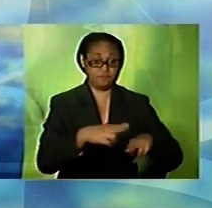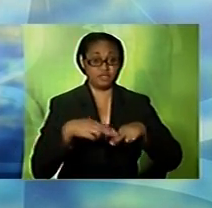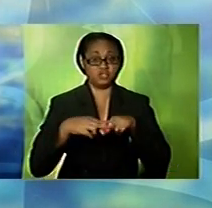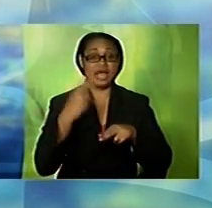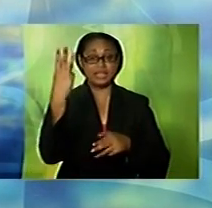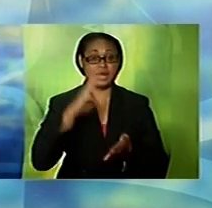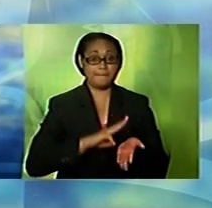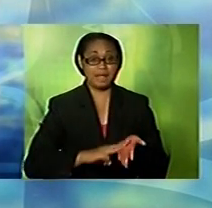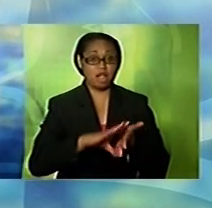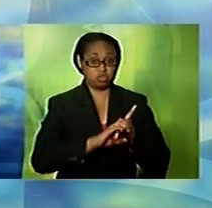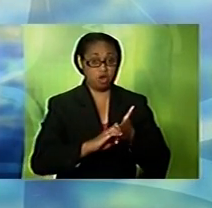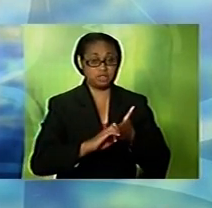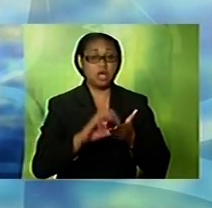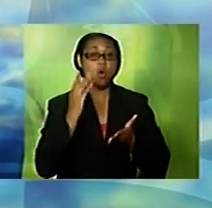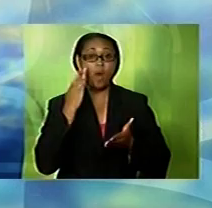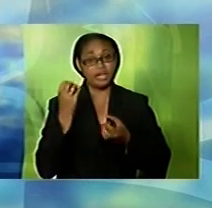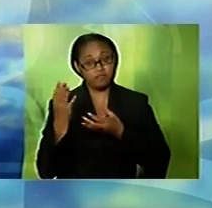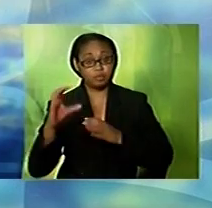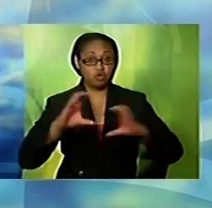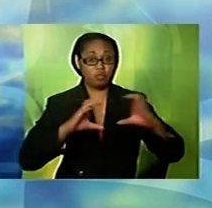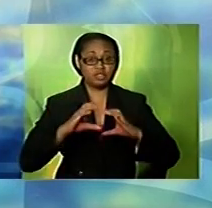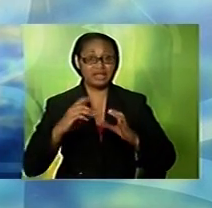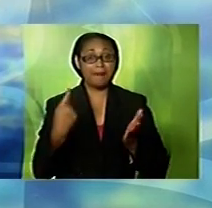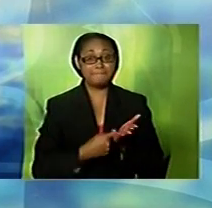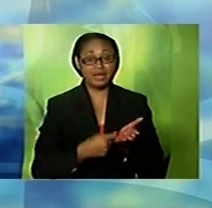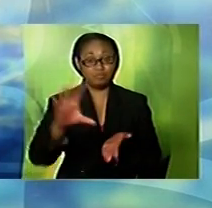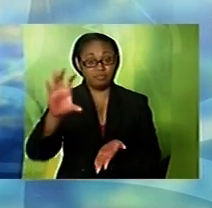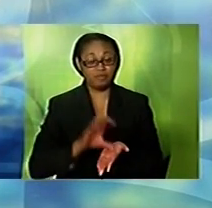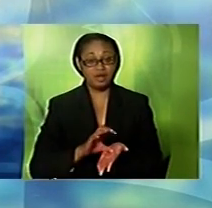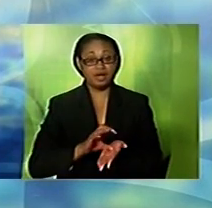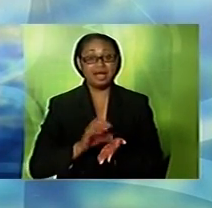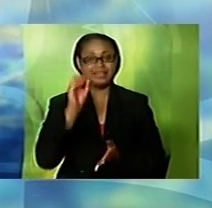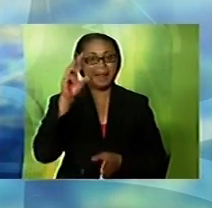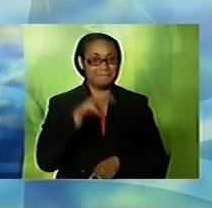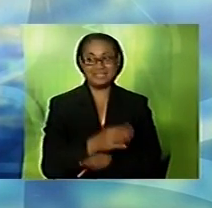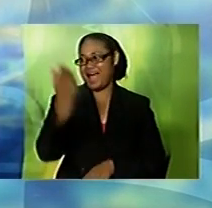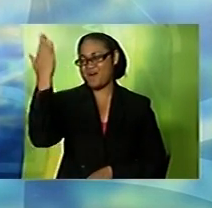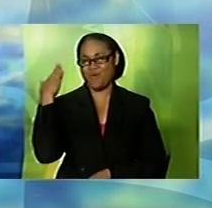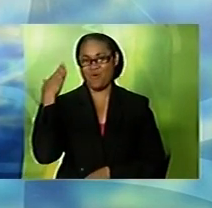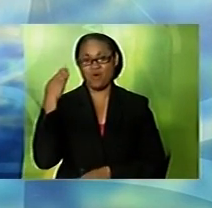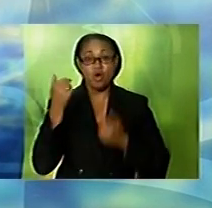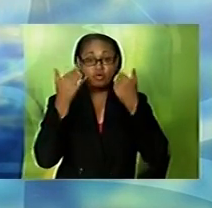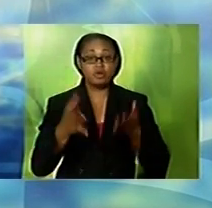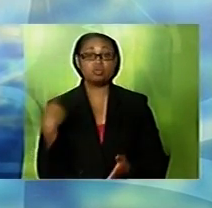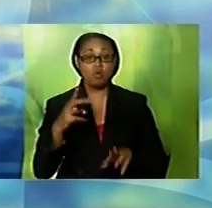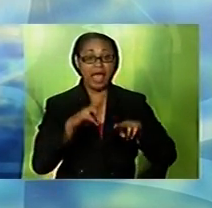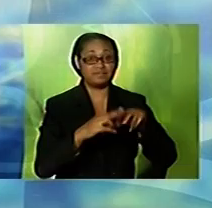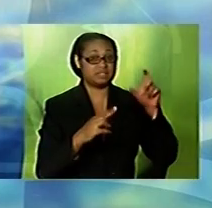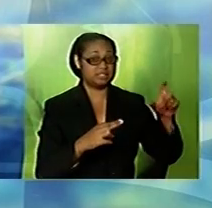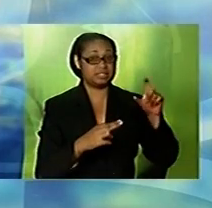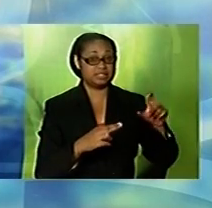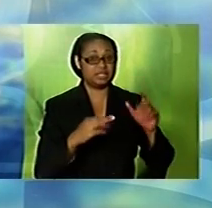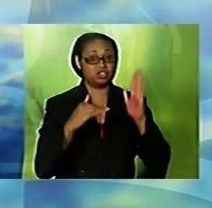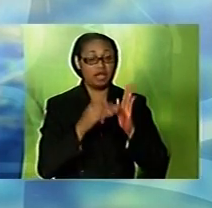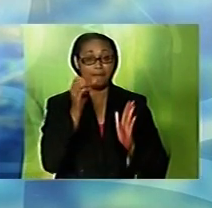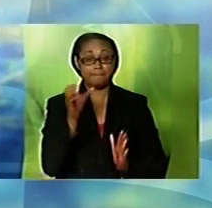Fiji $3 million since the Information Communication Levy came into effect 10 months ago. This was revealed by Fiji Commerce